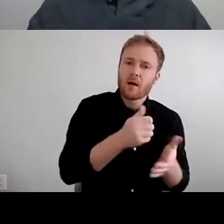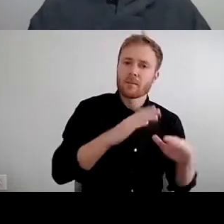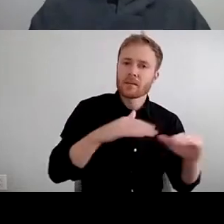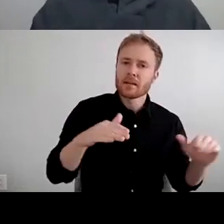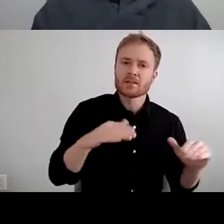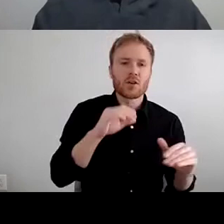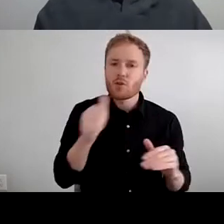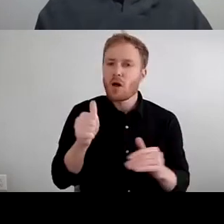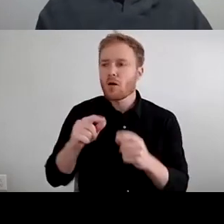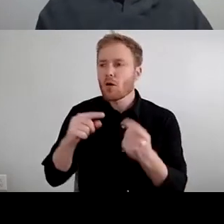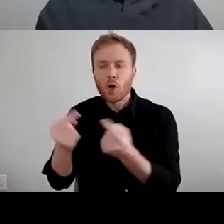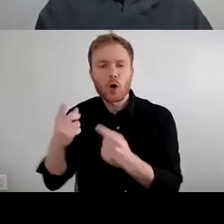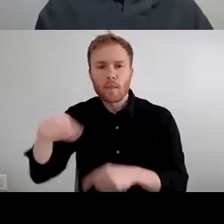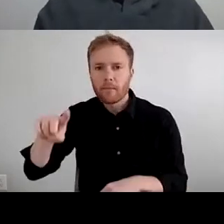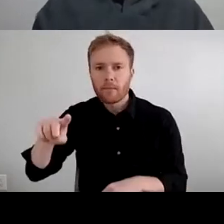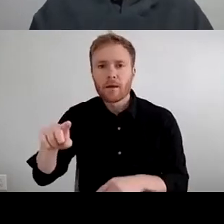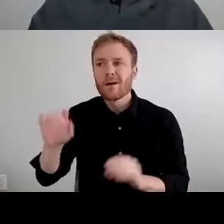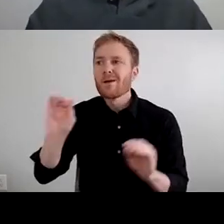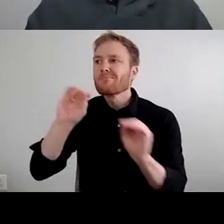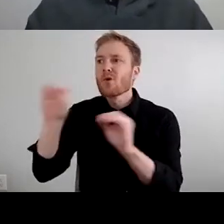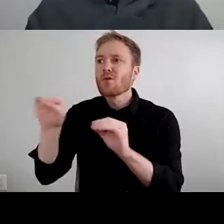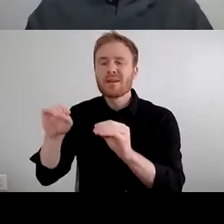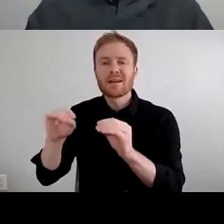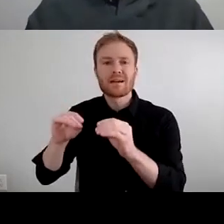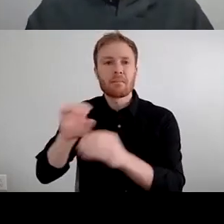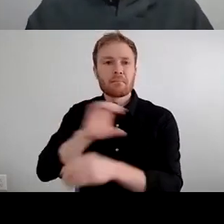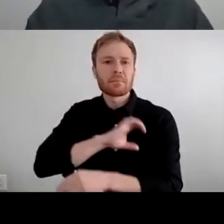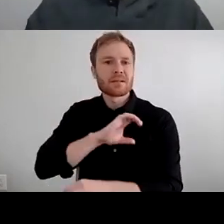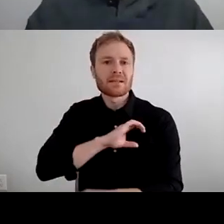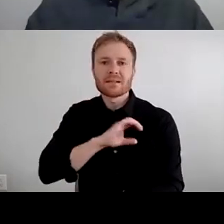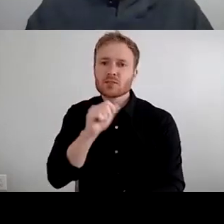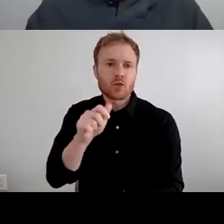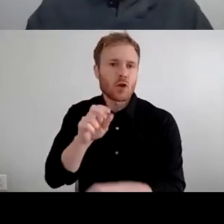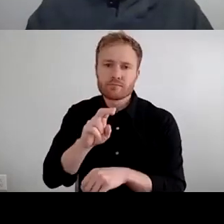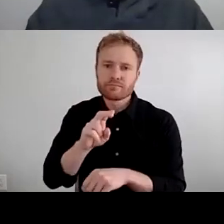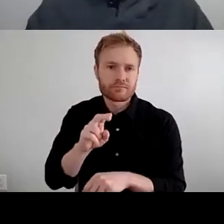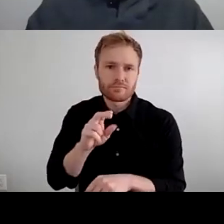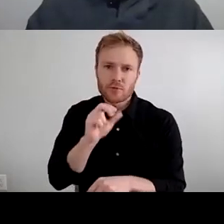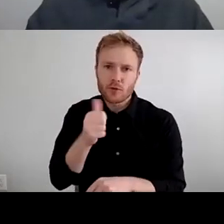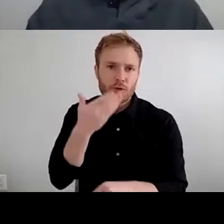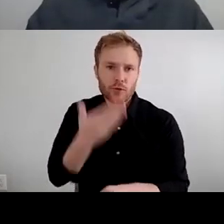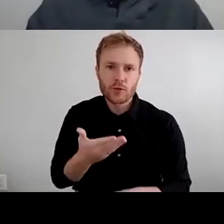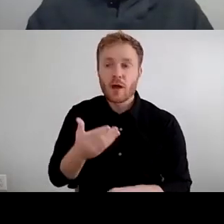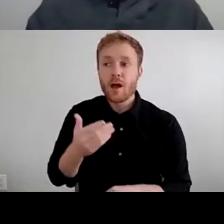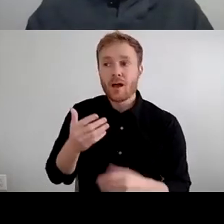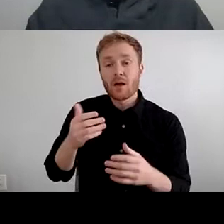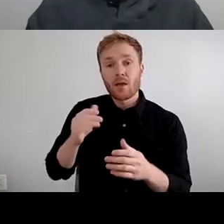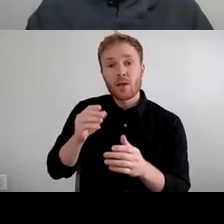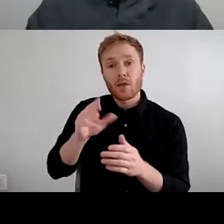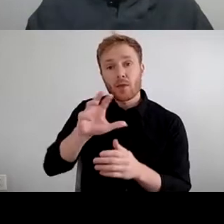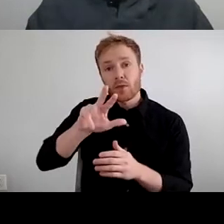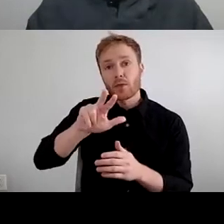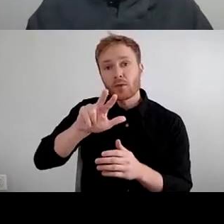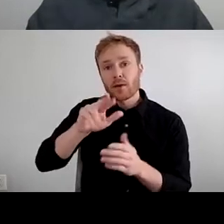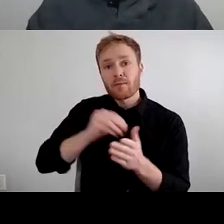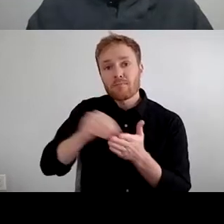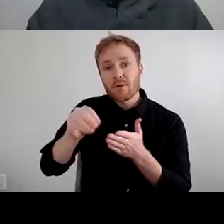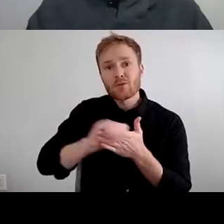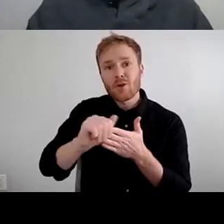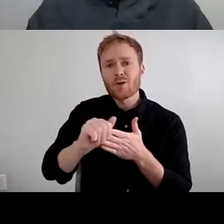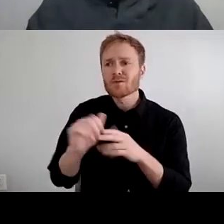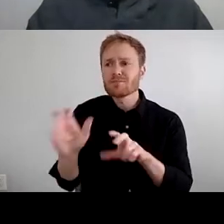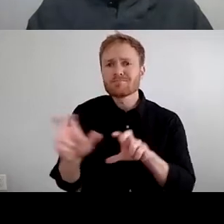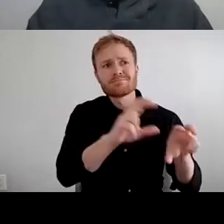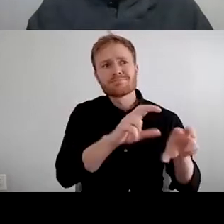to me doesn't seem very useful to the community. I'd like them to use that $3 million for education, for affordable housing, for things that are going to